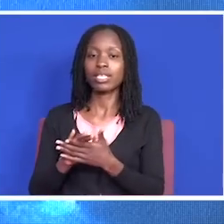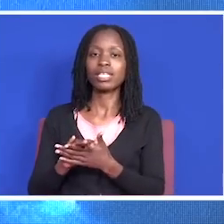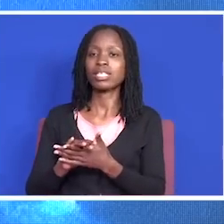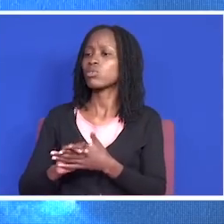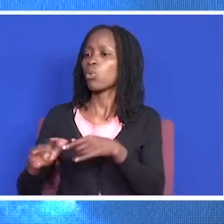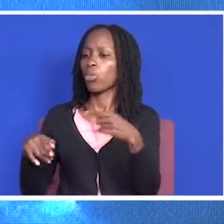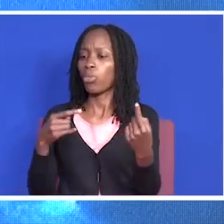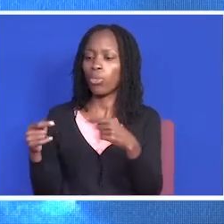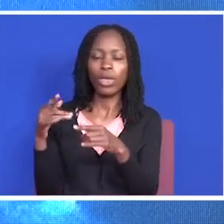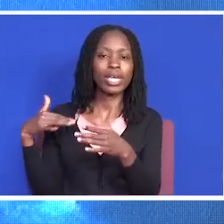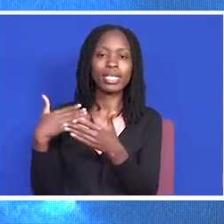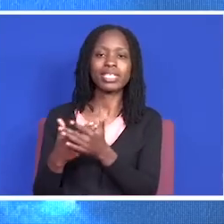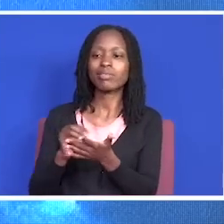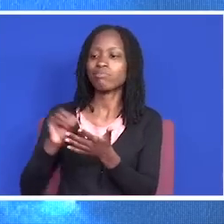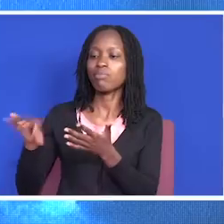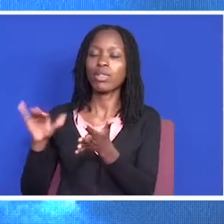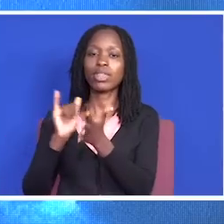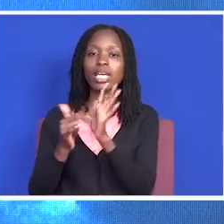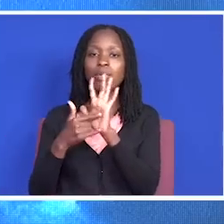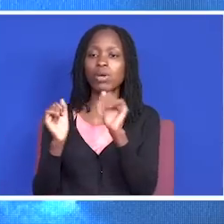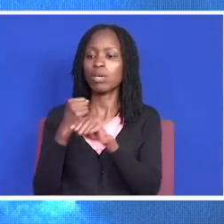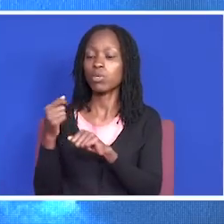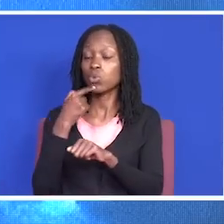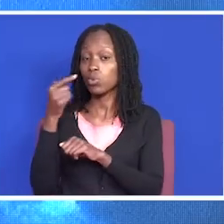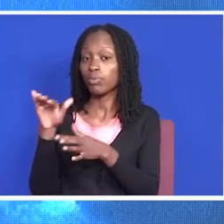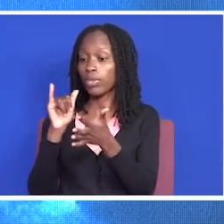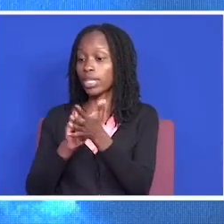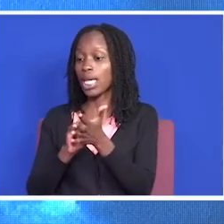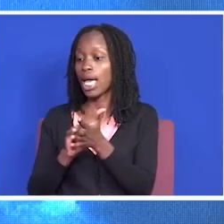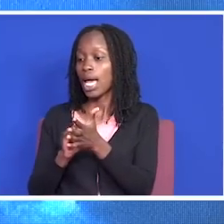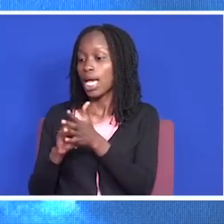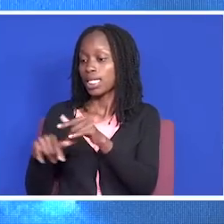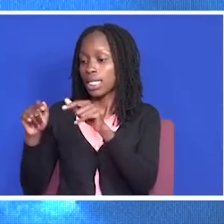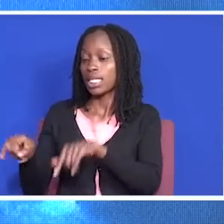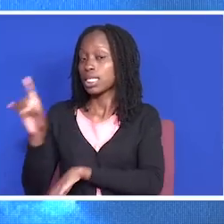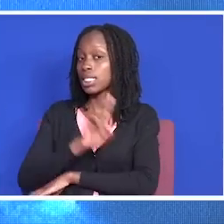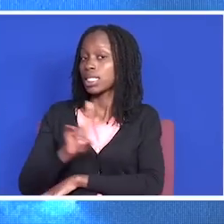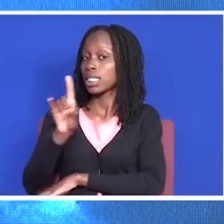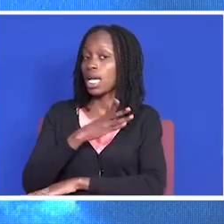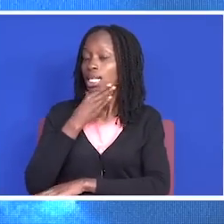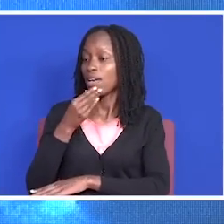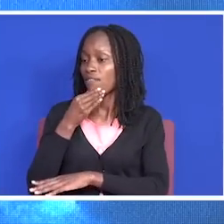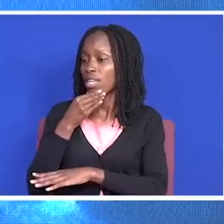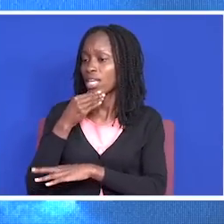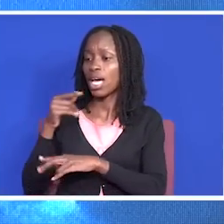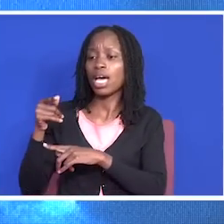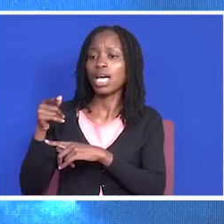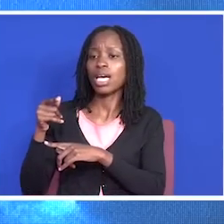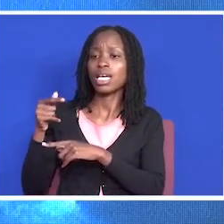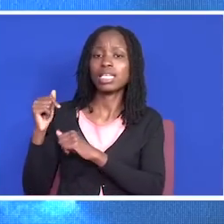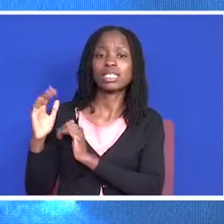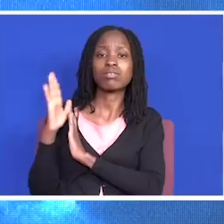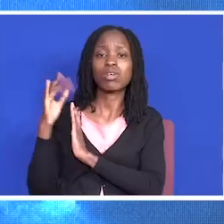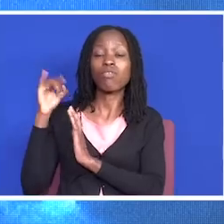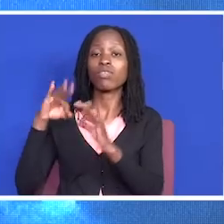debated until it was dropped. You cannot talk of the average father being in charge of security. Then another one